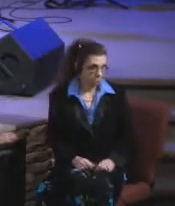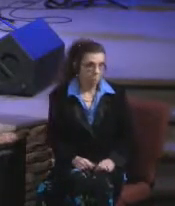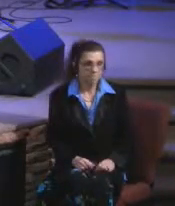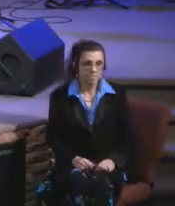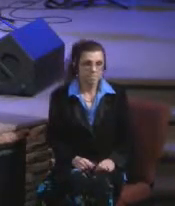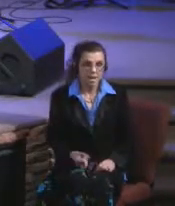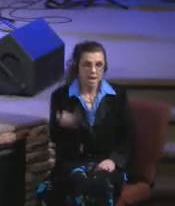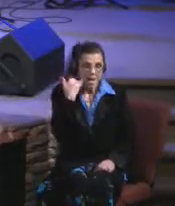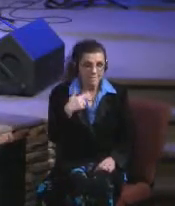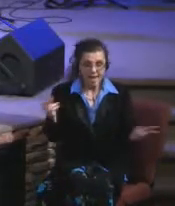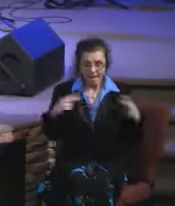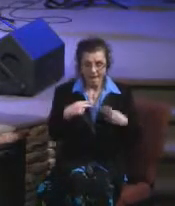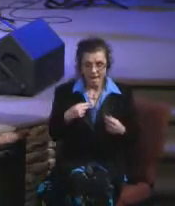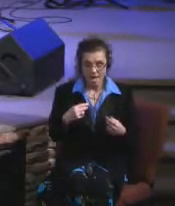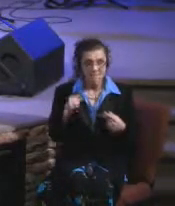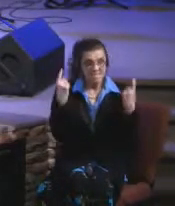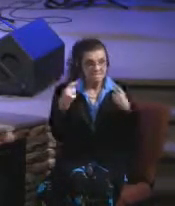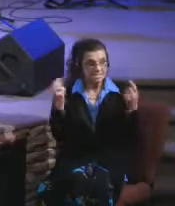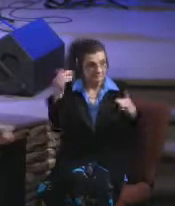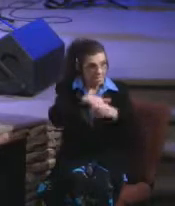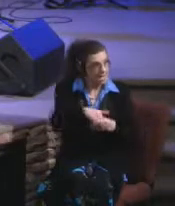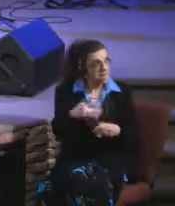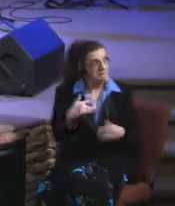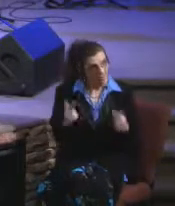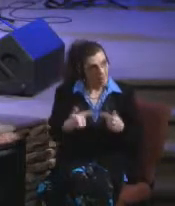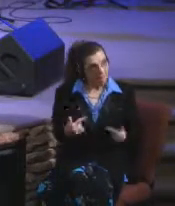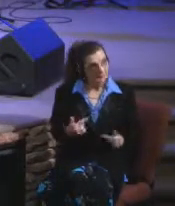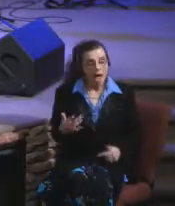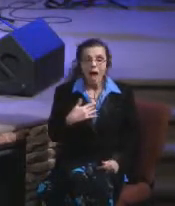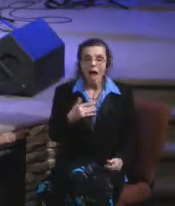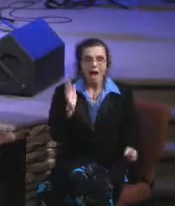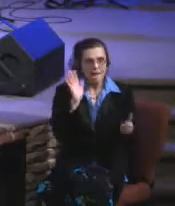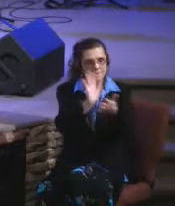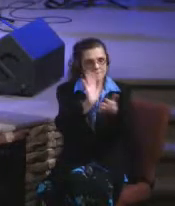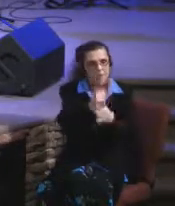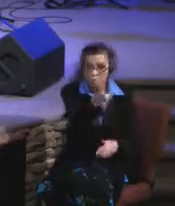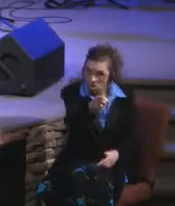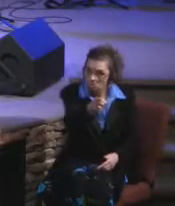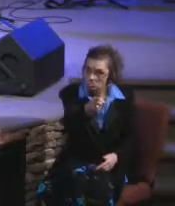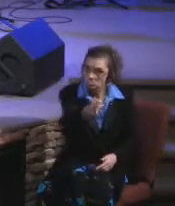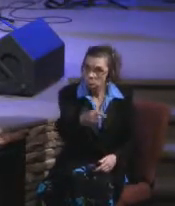If I have sin in my life, hidden sin, I'm hindering you.